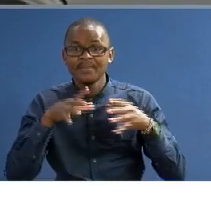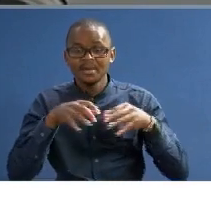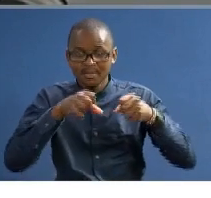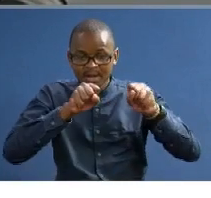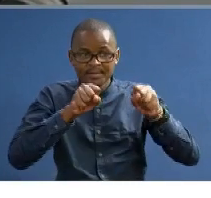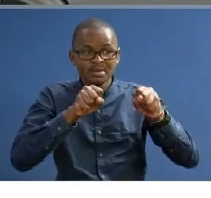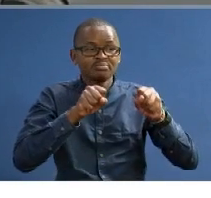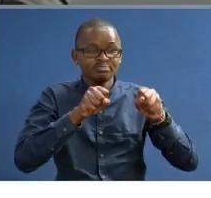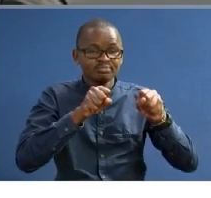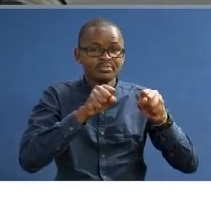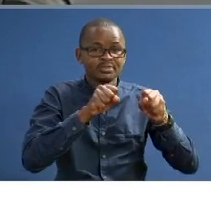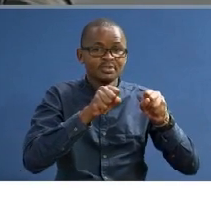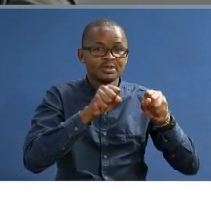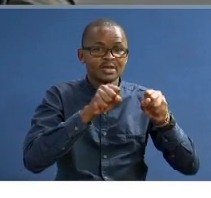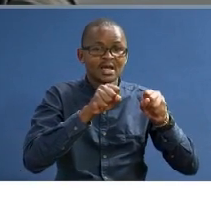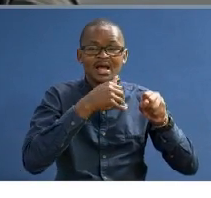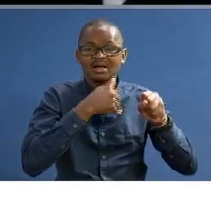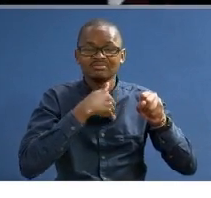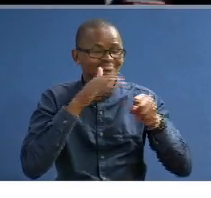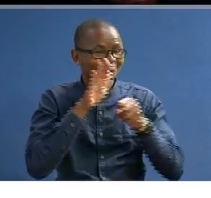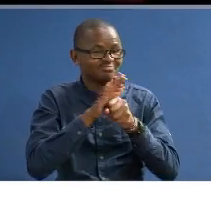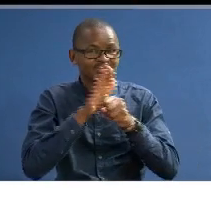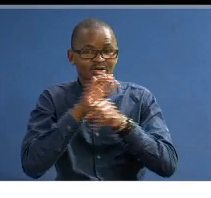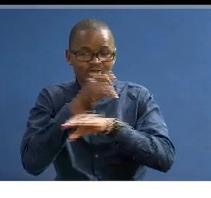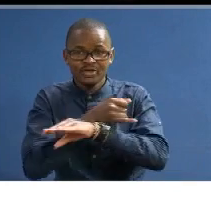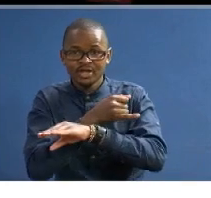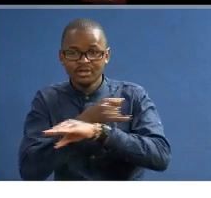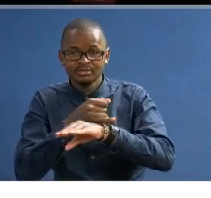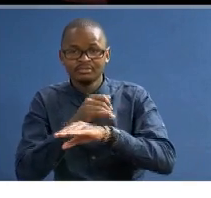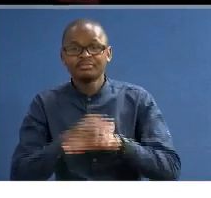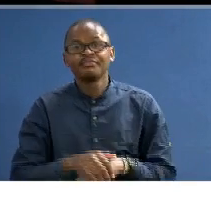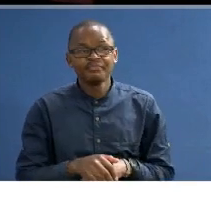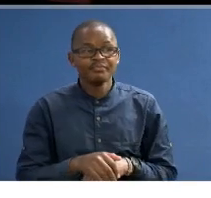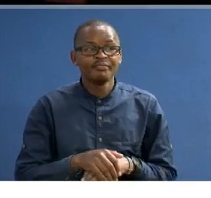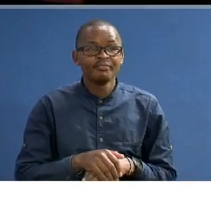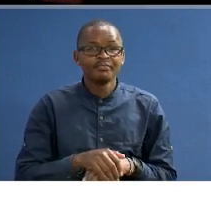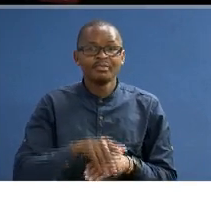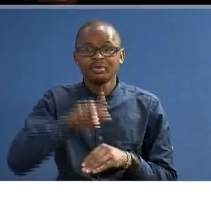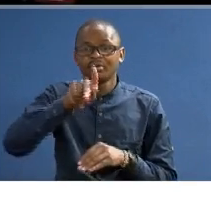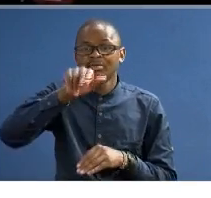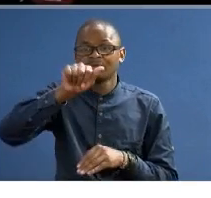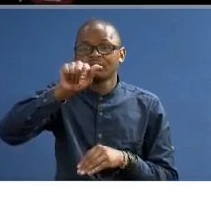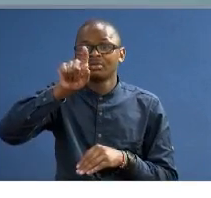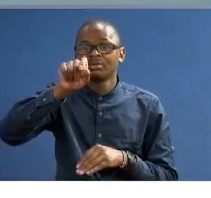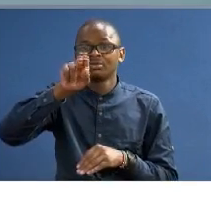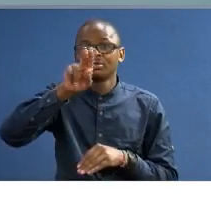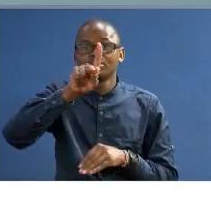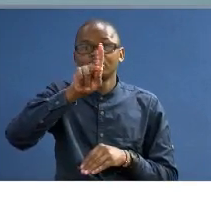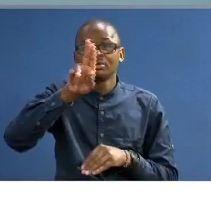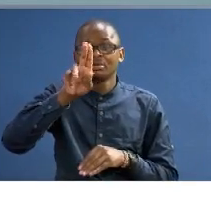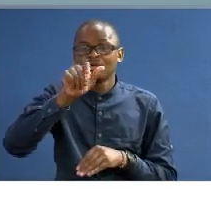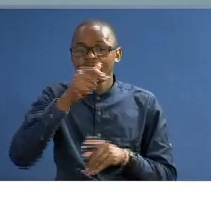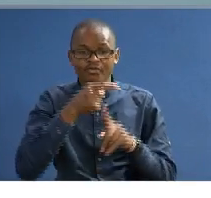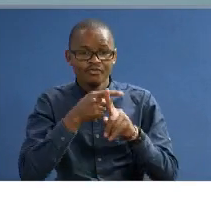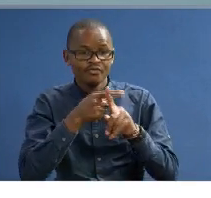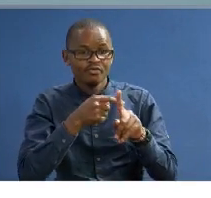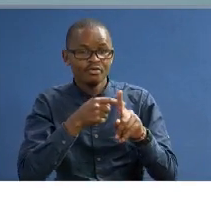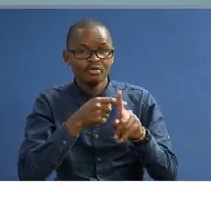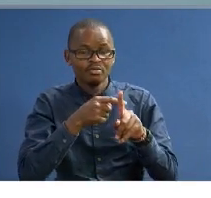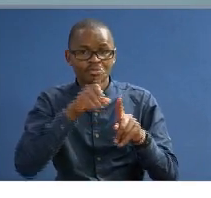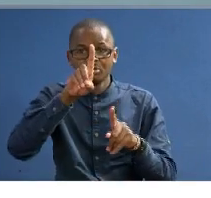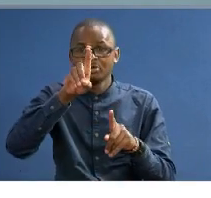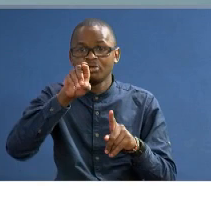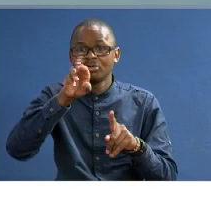motorbike with his friend and severely injured. Katuku Kieti, another resident from